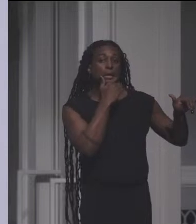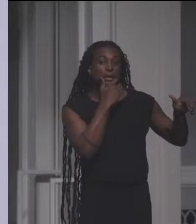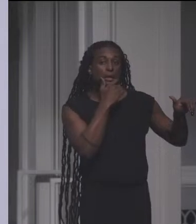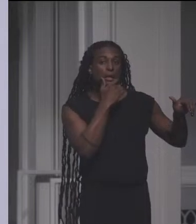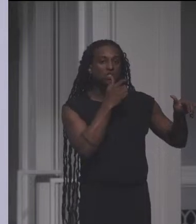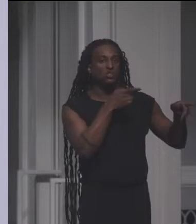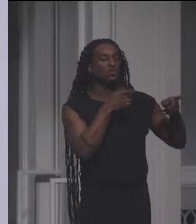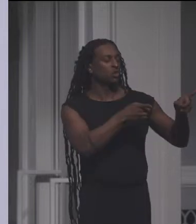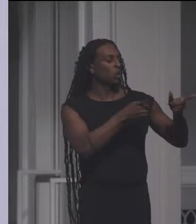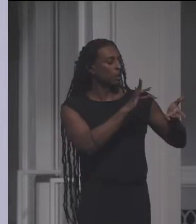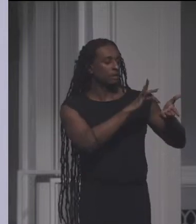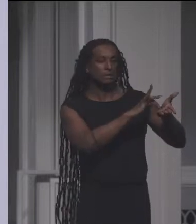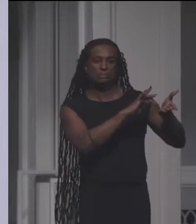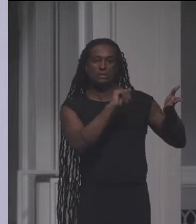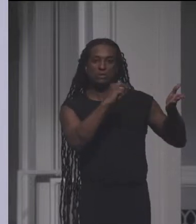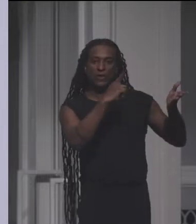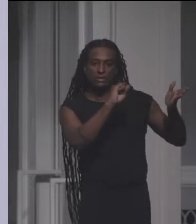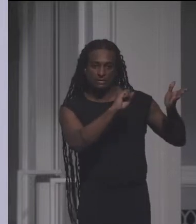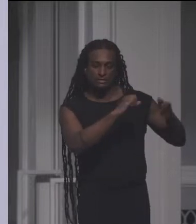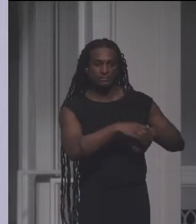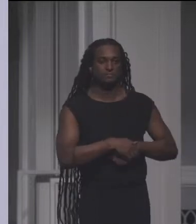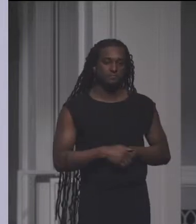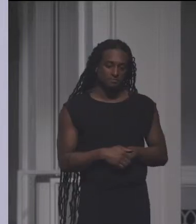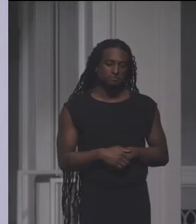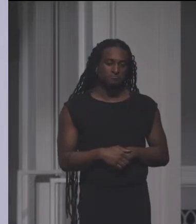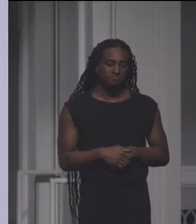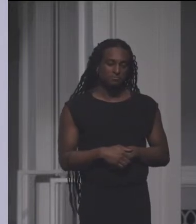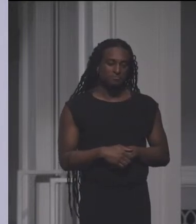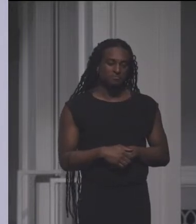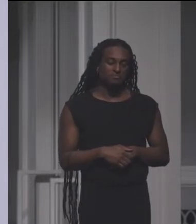the Middle Ages. Yeah. So, yeah.